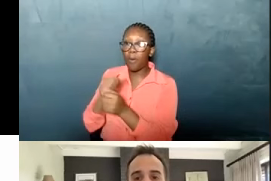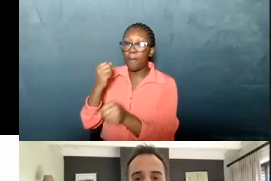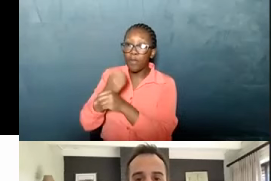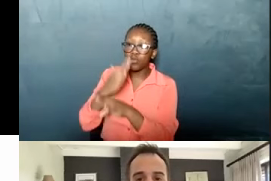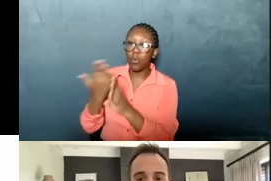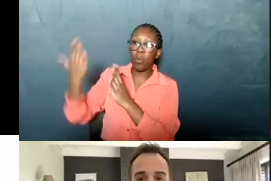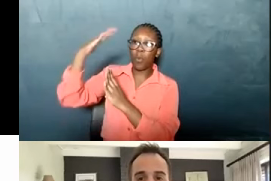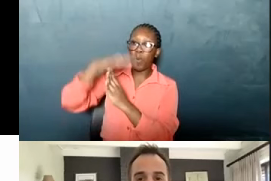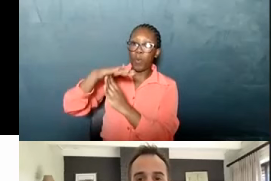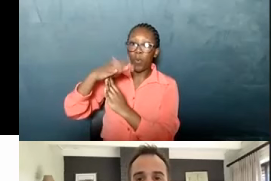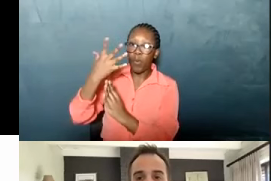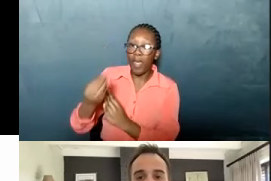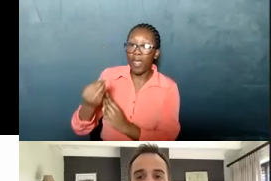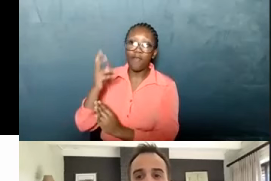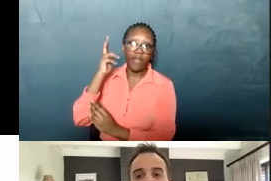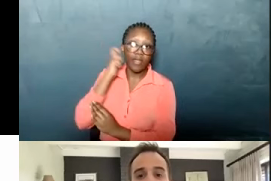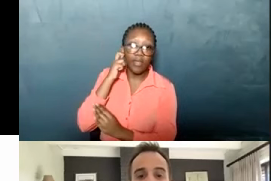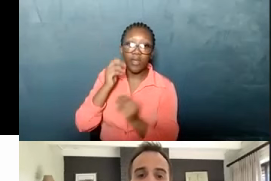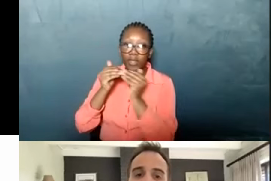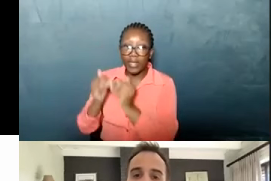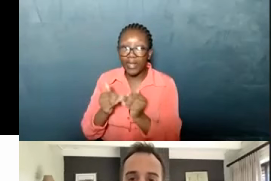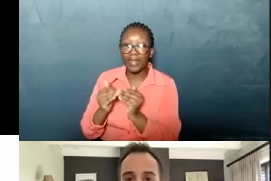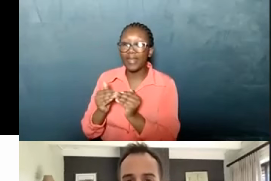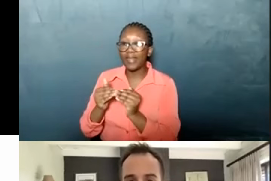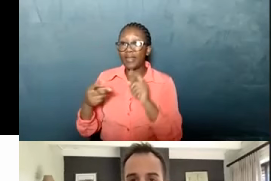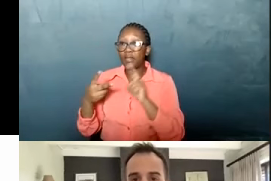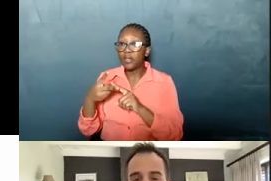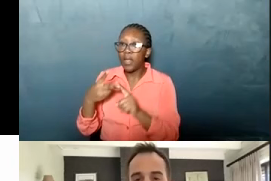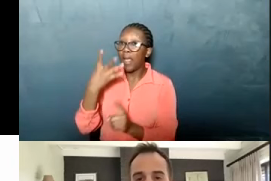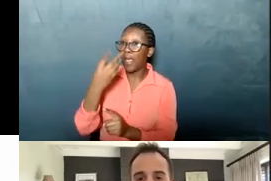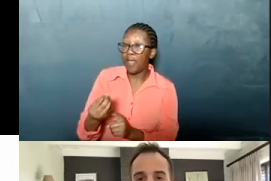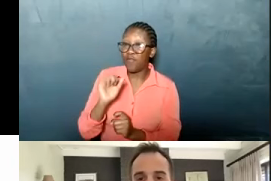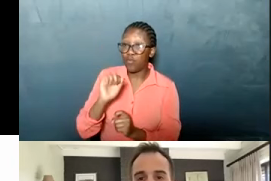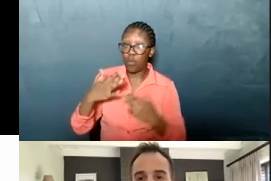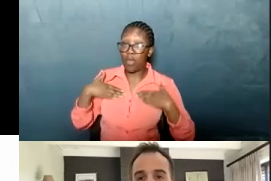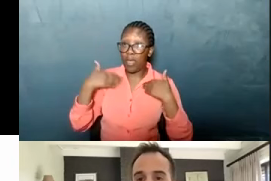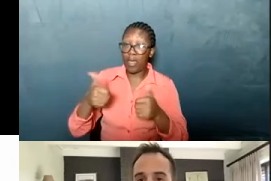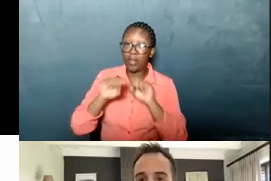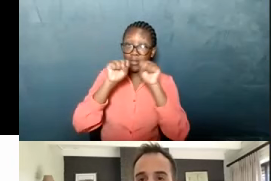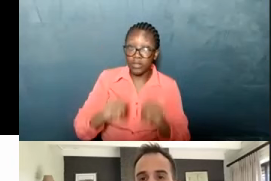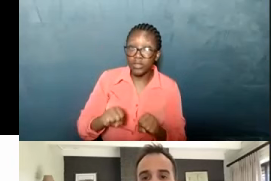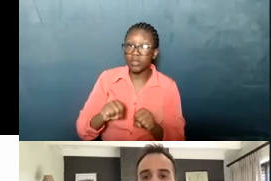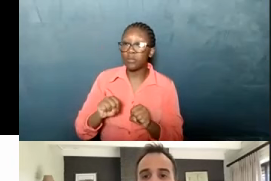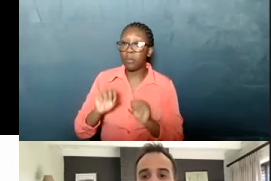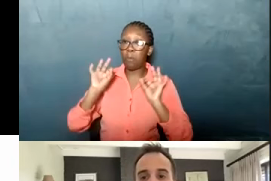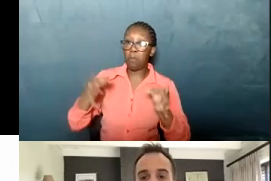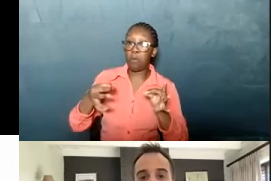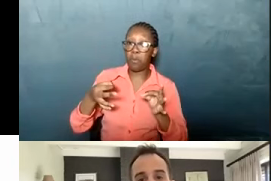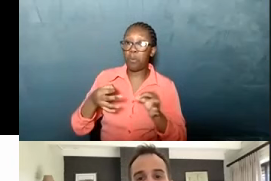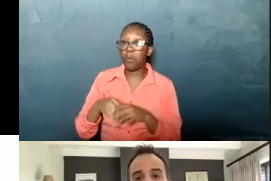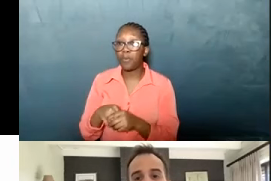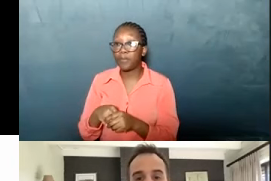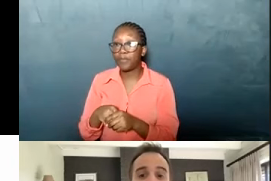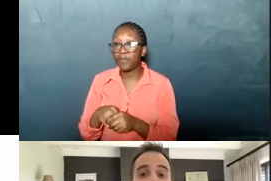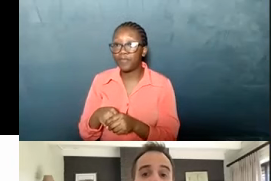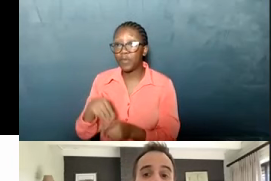care interventions delivered through a strengthened health system. The World Report on Hearing proposes a